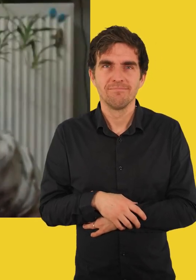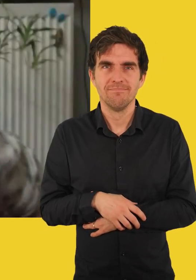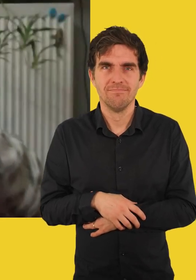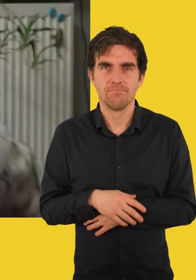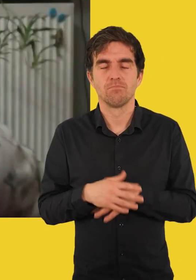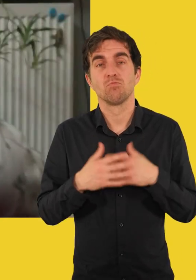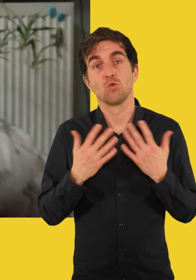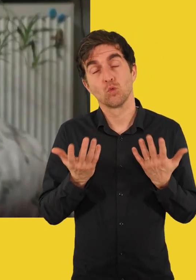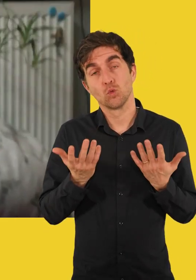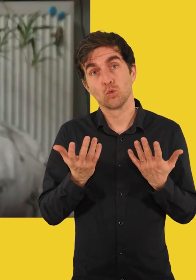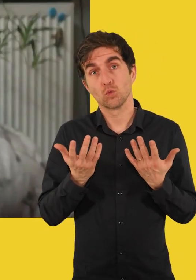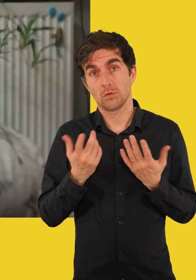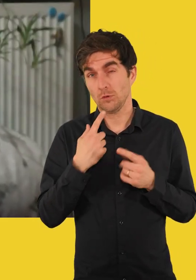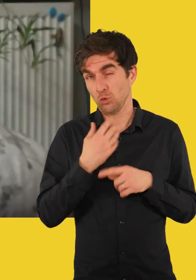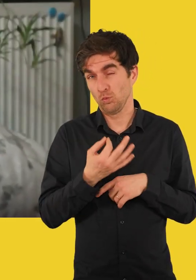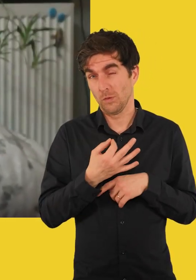so